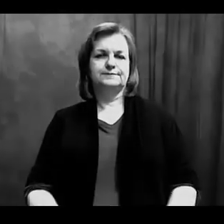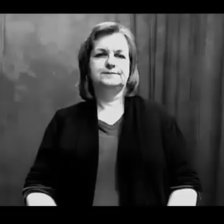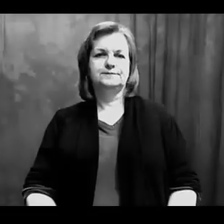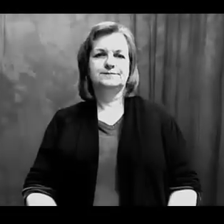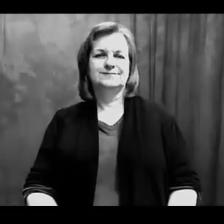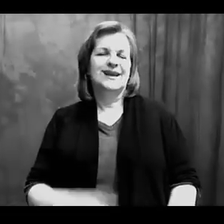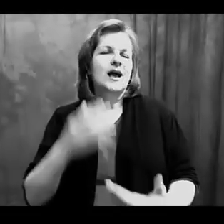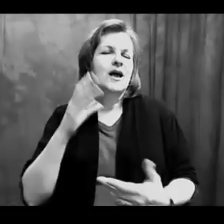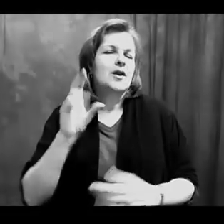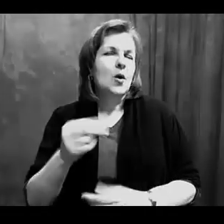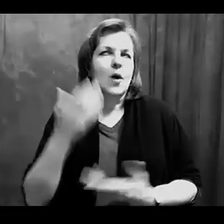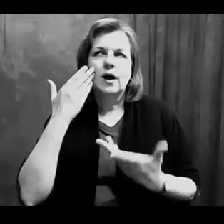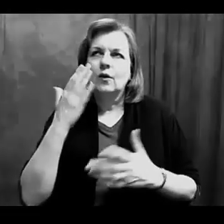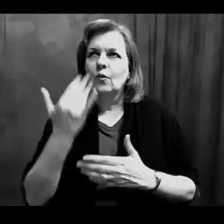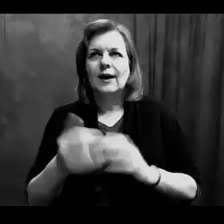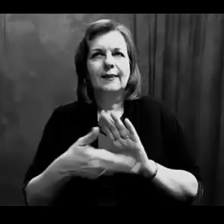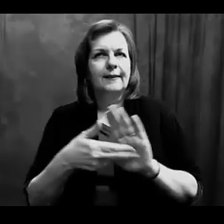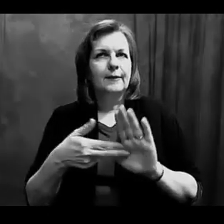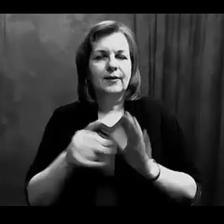is equivalent to functional group.